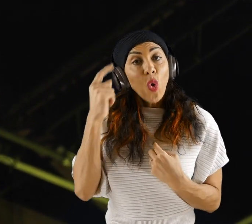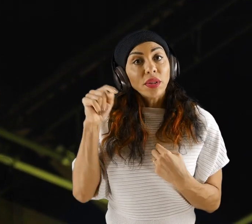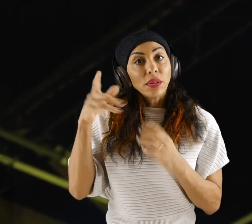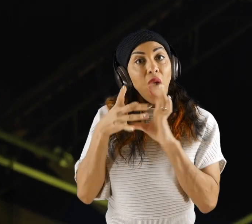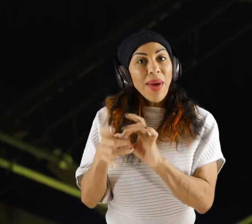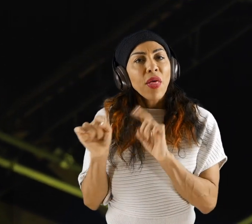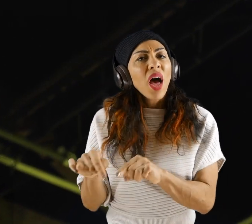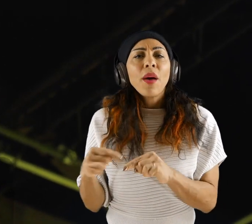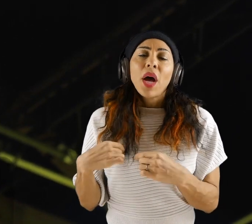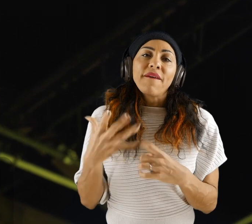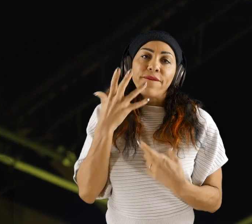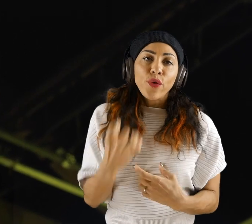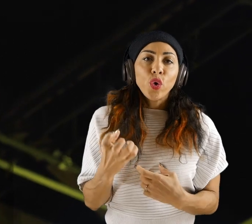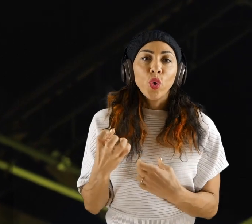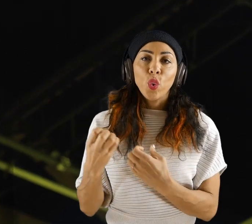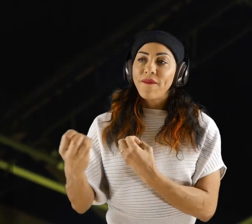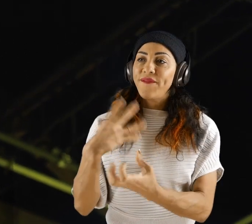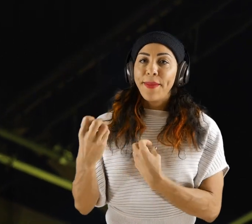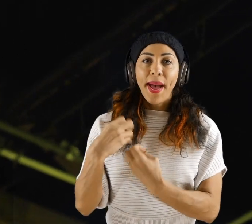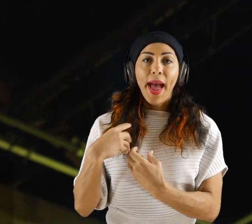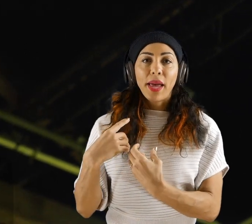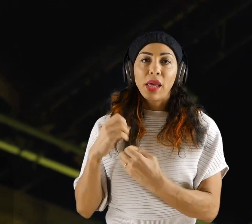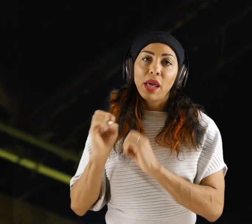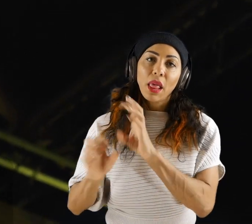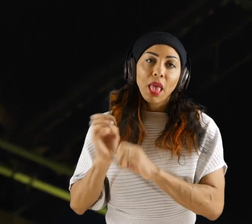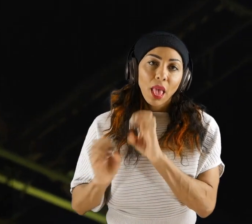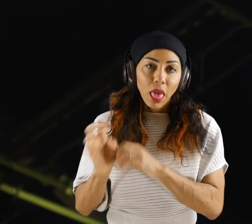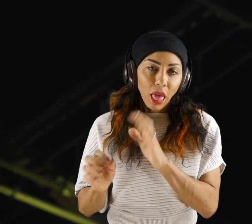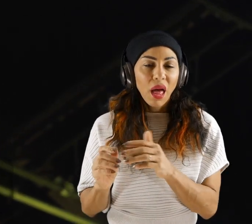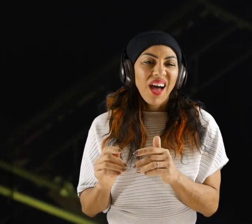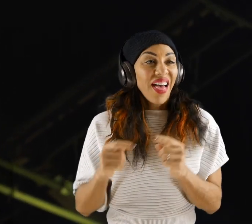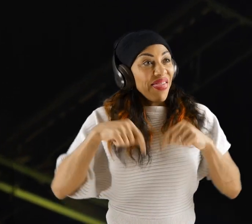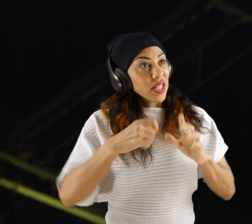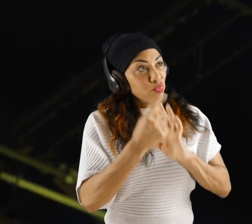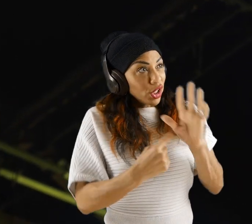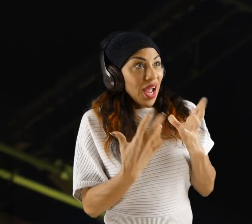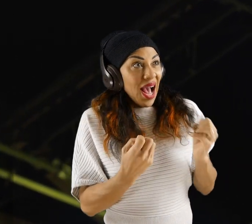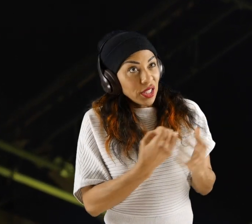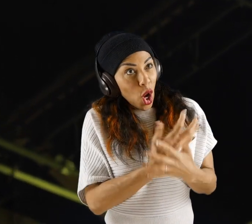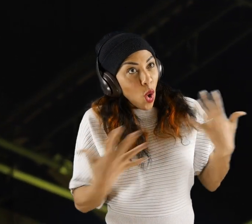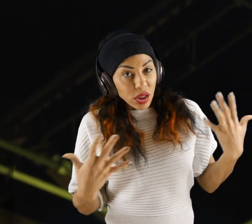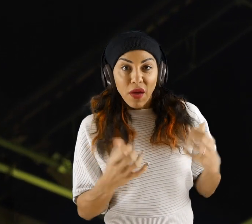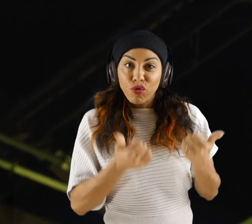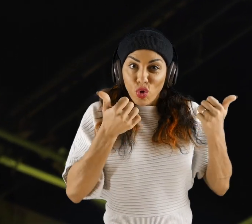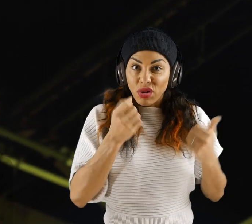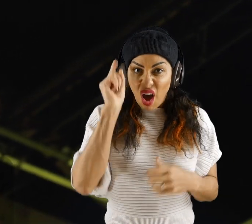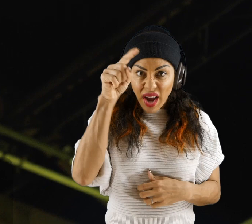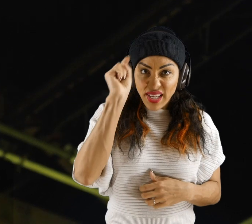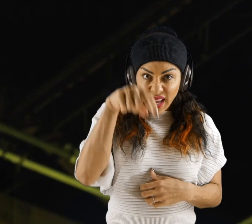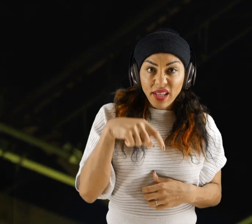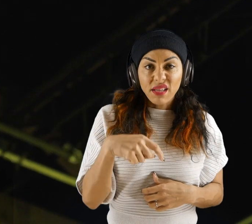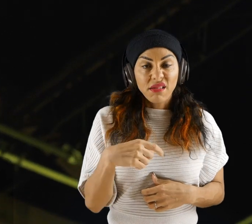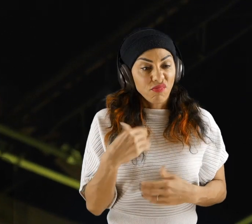running already. I feel like there's enough good ideas going, and it's about folding out new ideas out of the ideas I've already put out. And